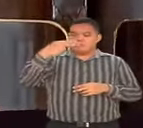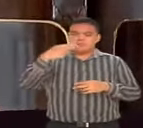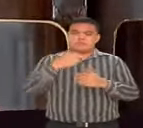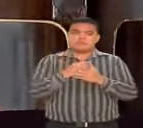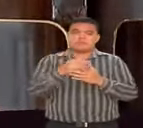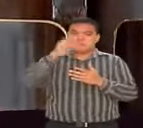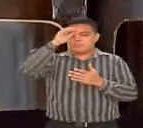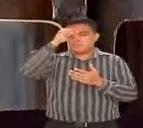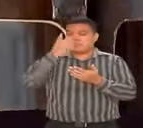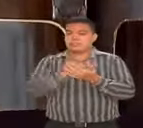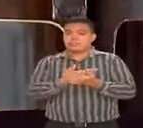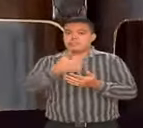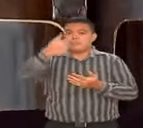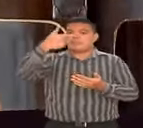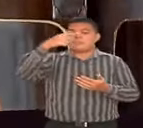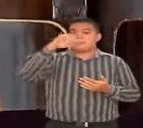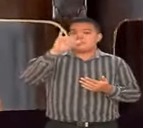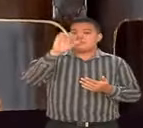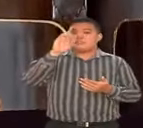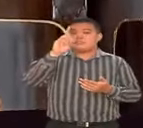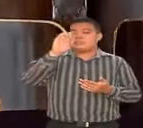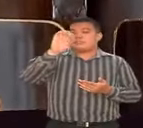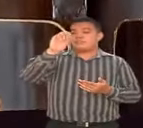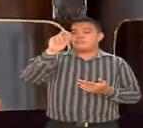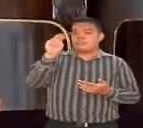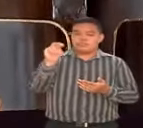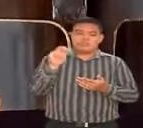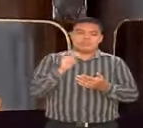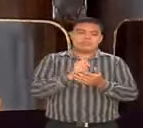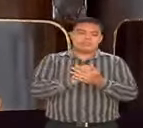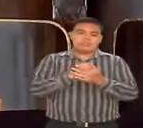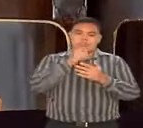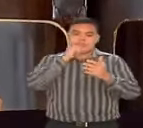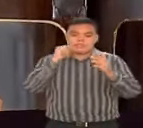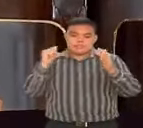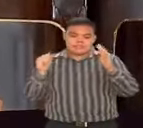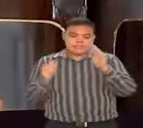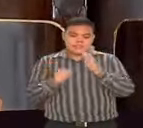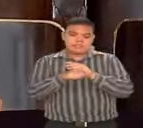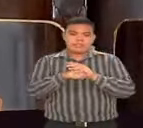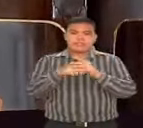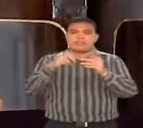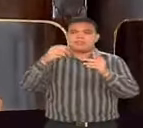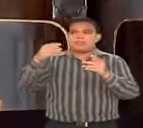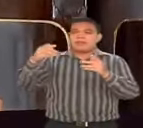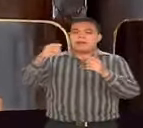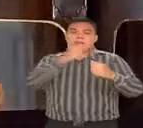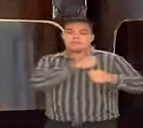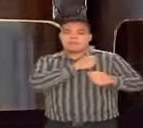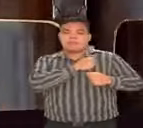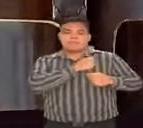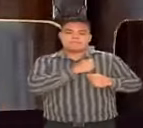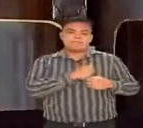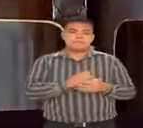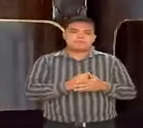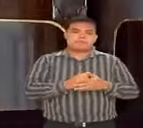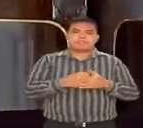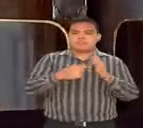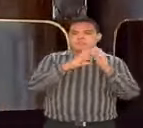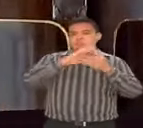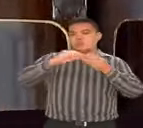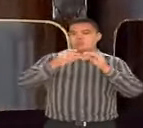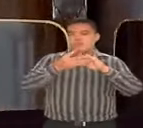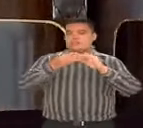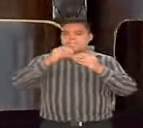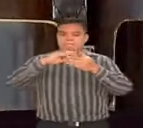the Abizrite, and his son Gideon threshed wheat by the winepress to hide it from the Midianites. Now, just the background of